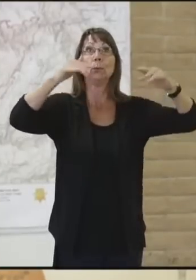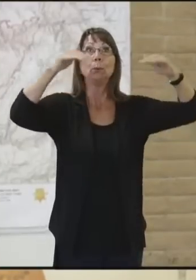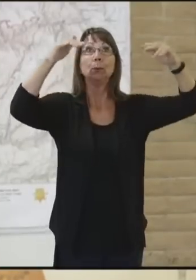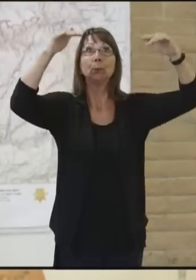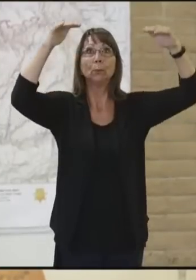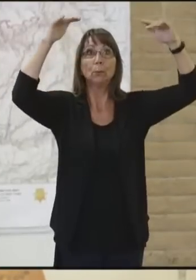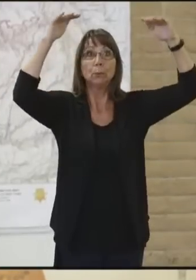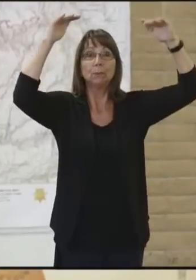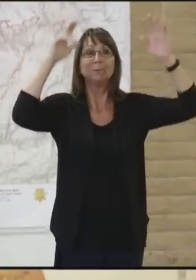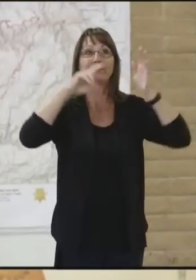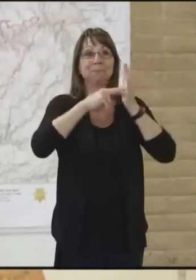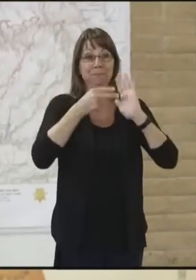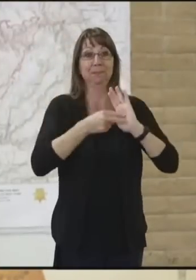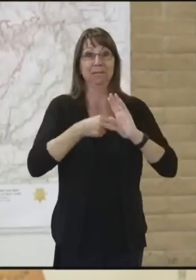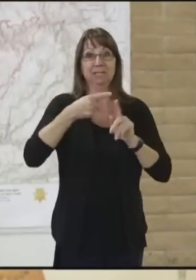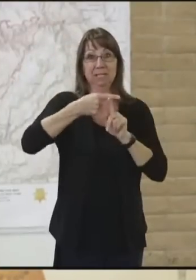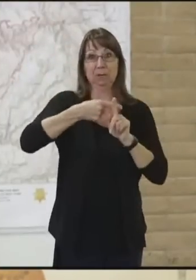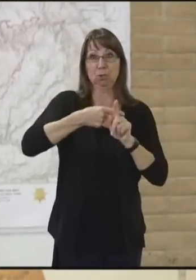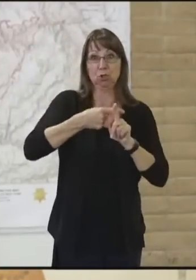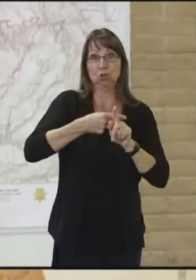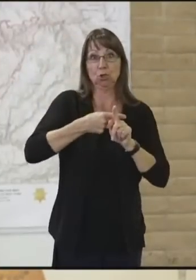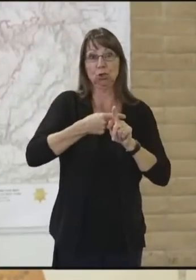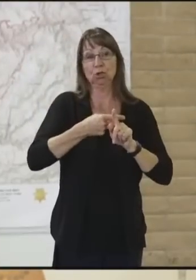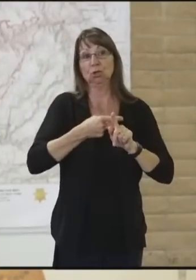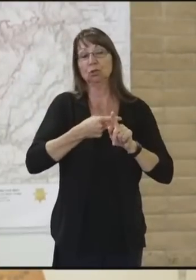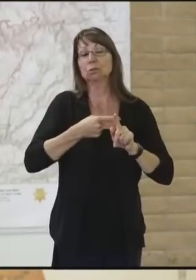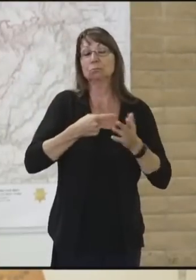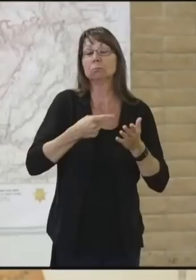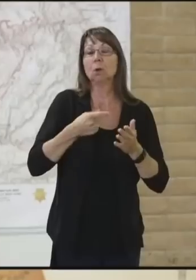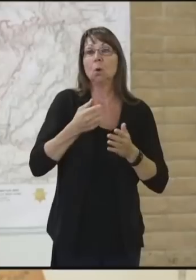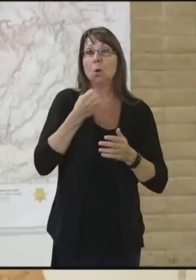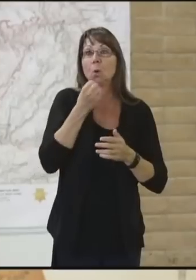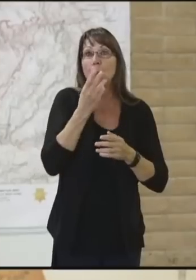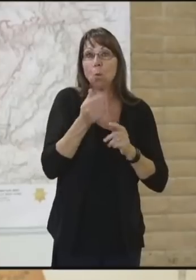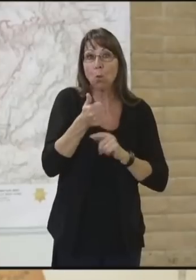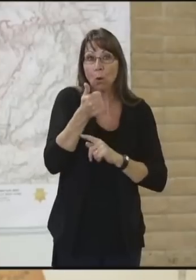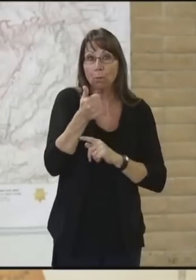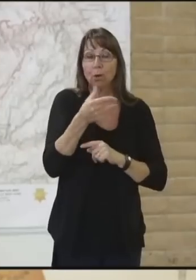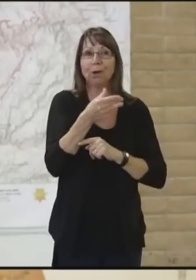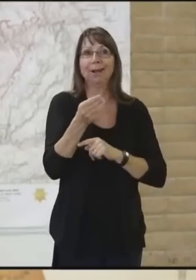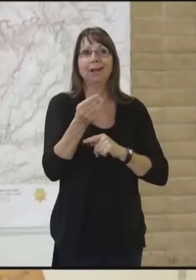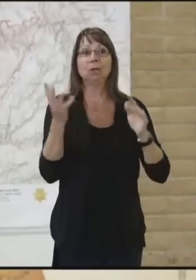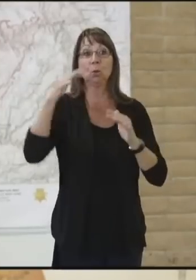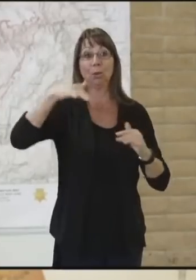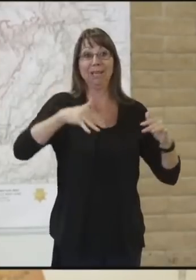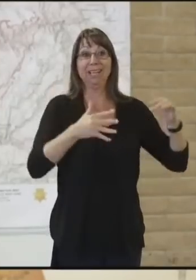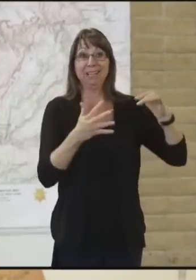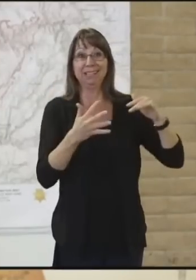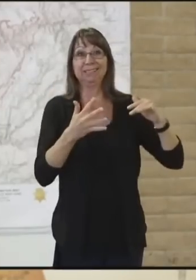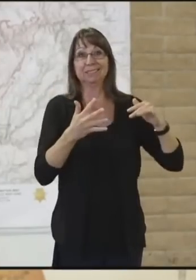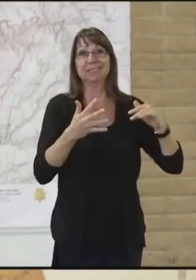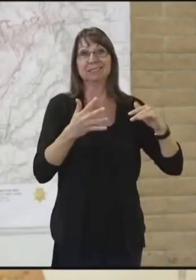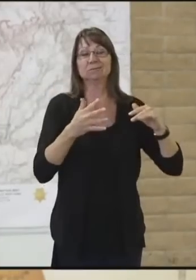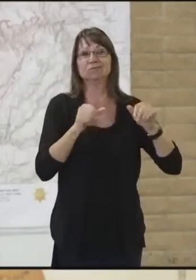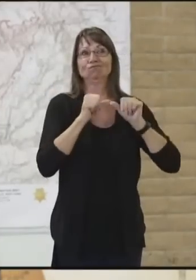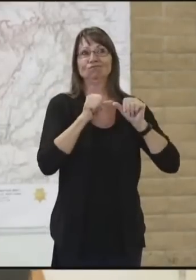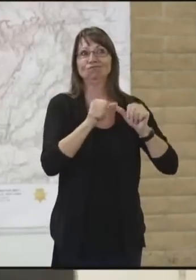be just a little bit stronger, in particular during the upslope and up valley period of the afternoon. Thank you.